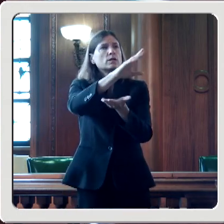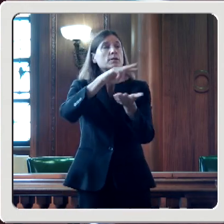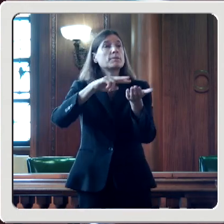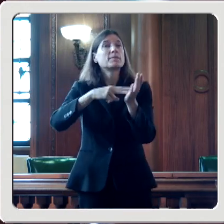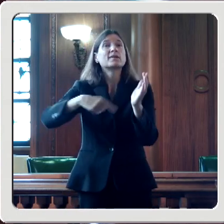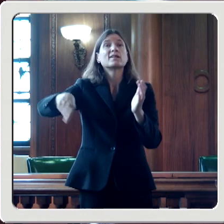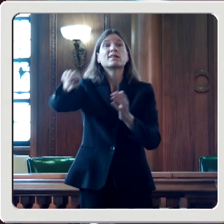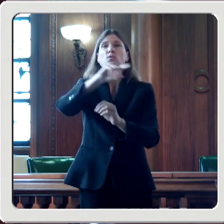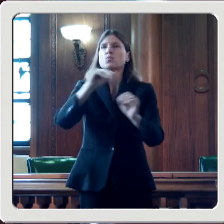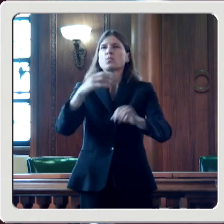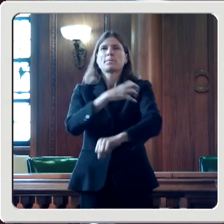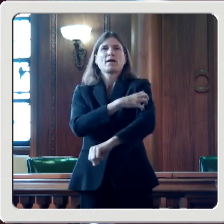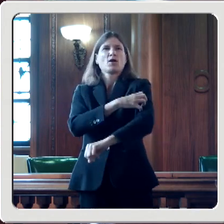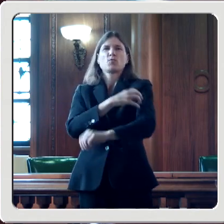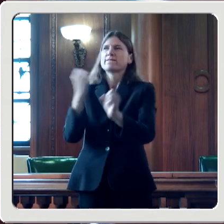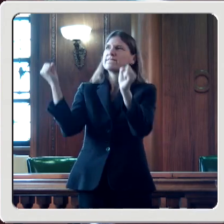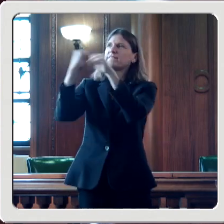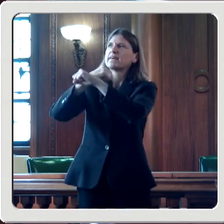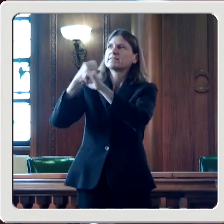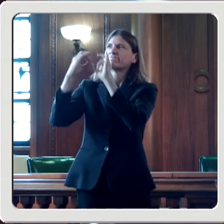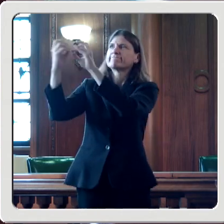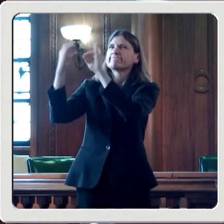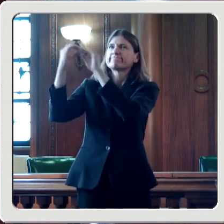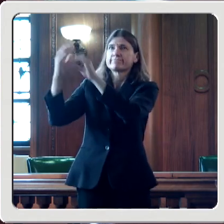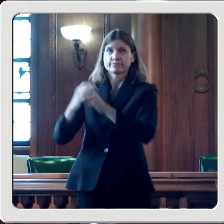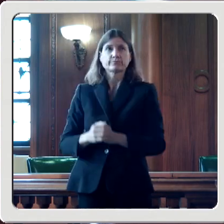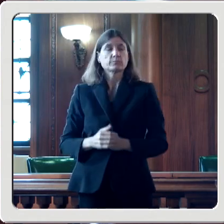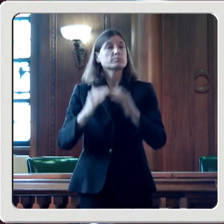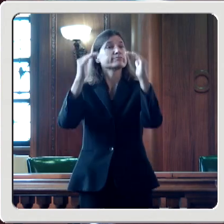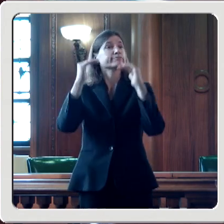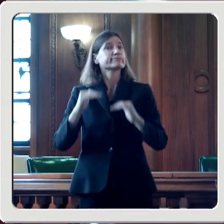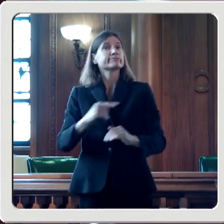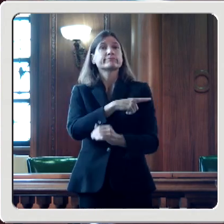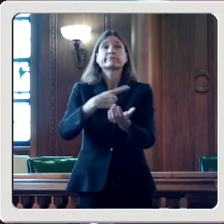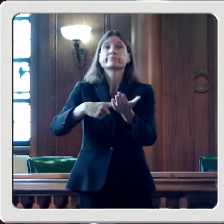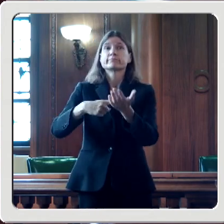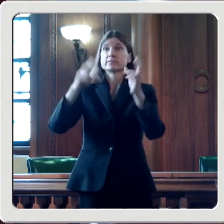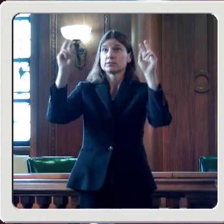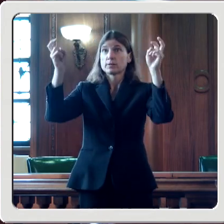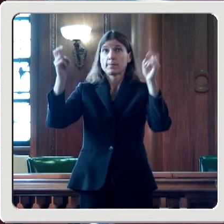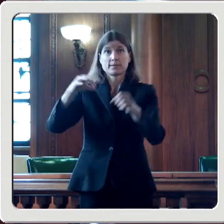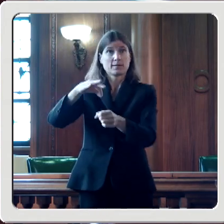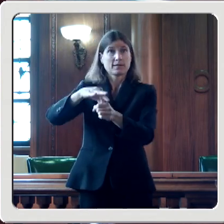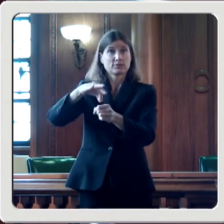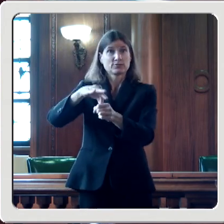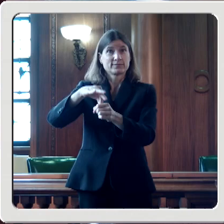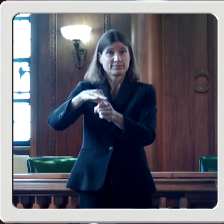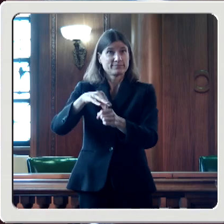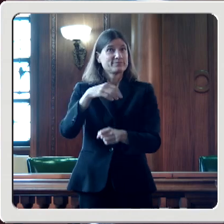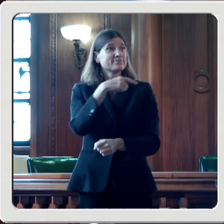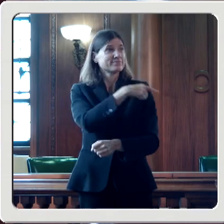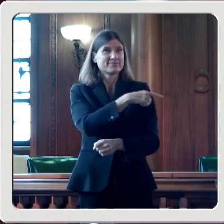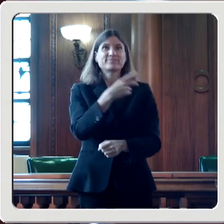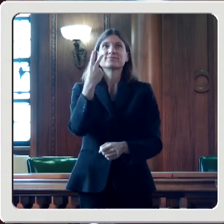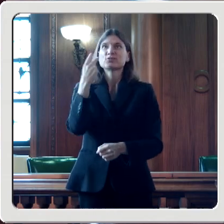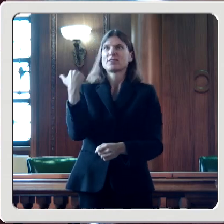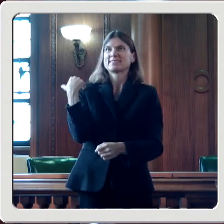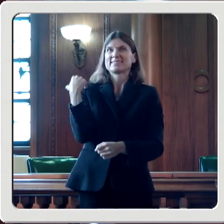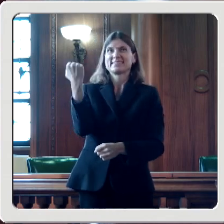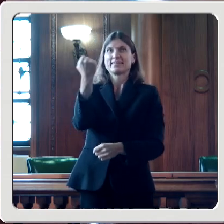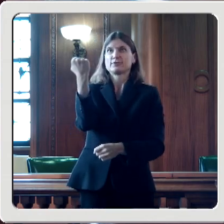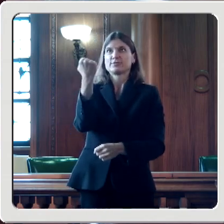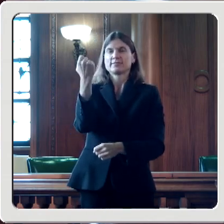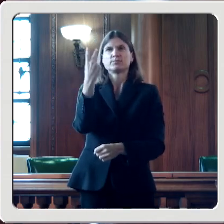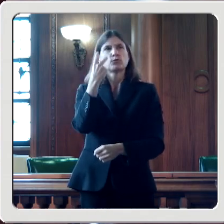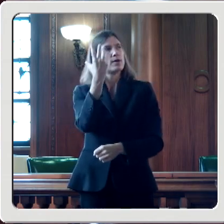the horseshoe, and that went very well. That continues on not only for City Hall, but for Greenleaf,